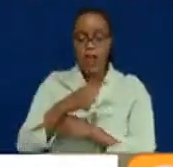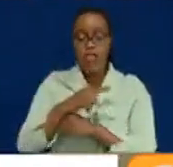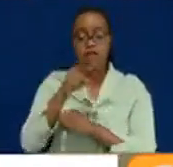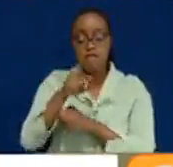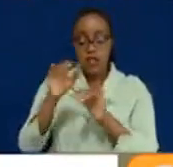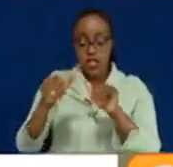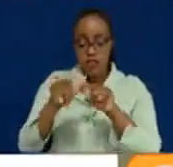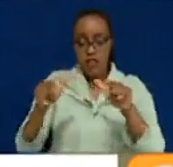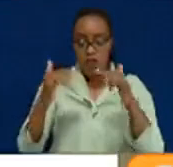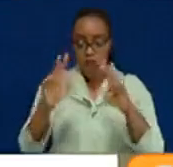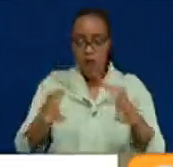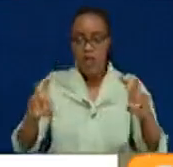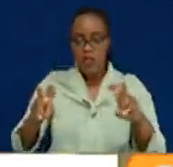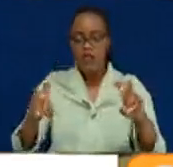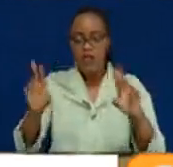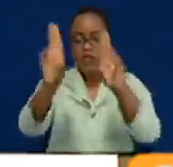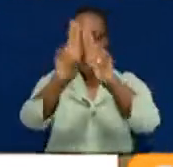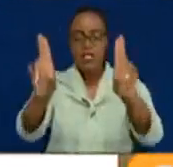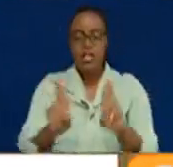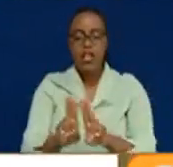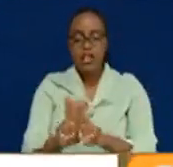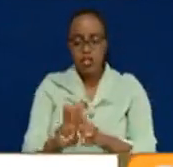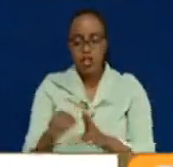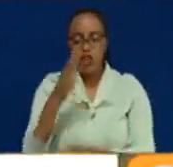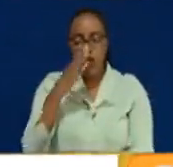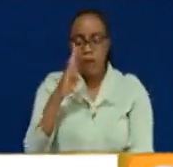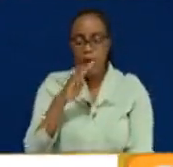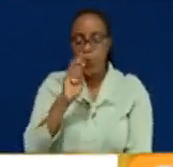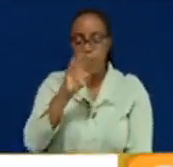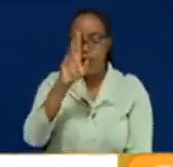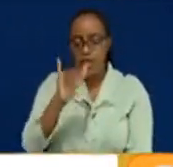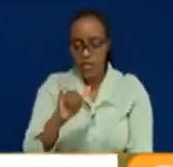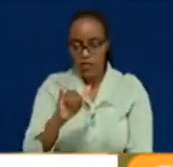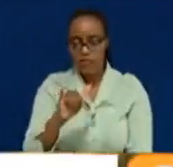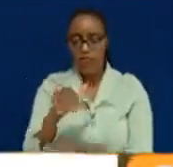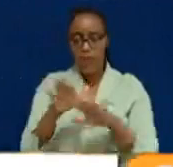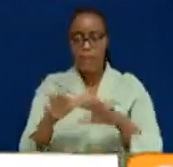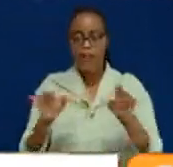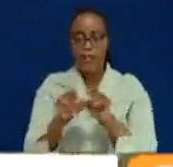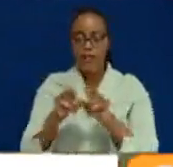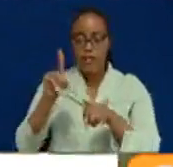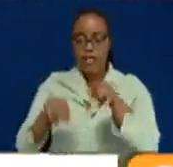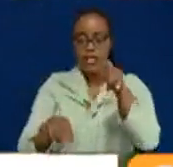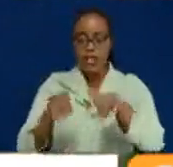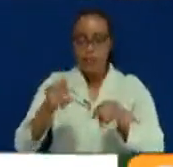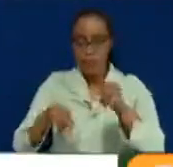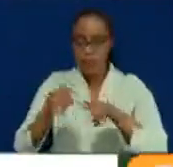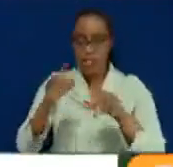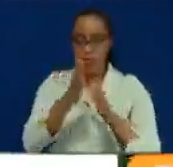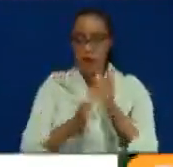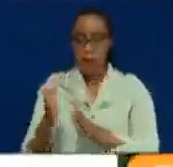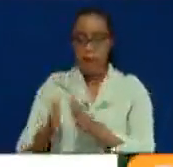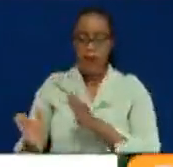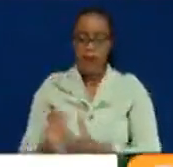is currently exploring the international blueberry export market as part of its diversification plans.